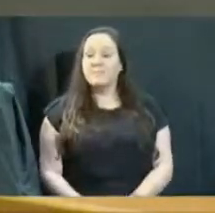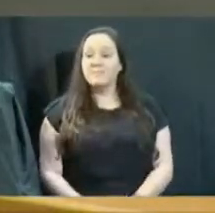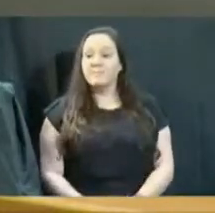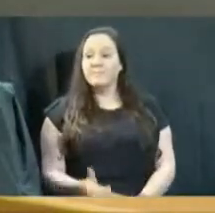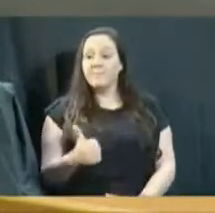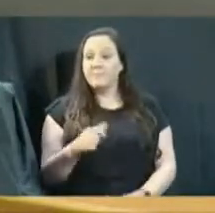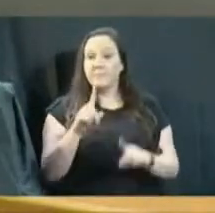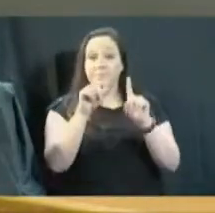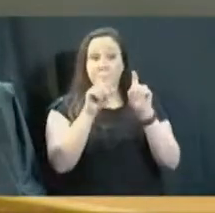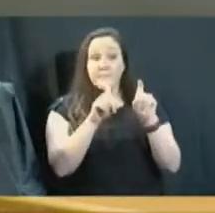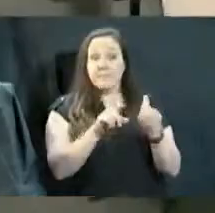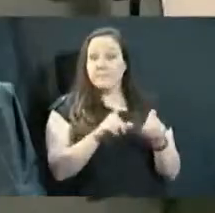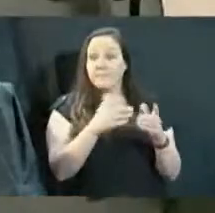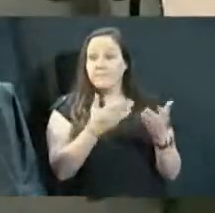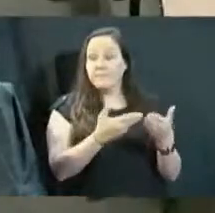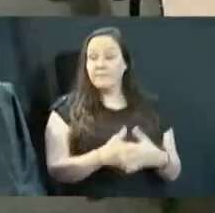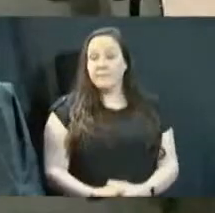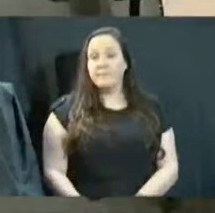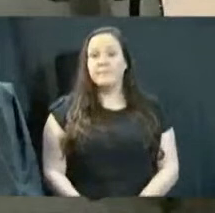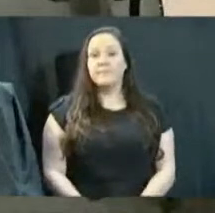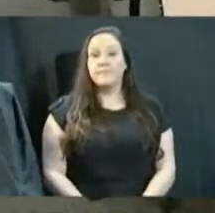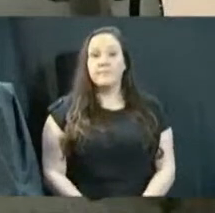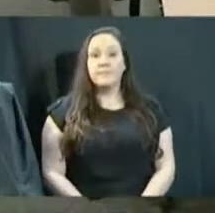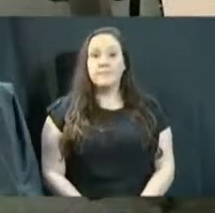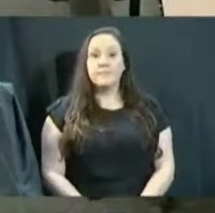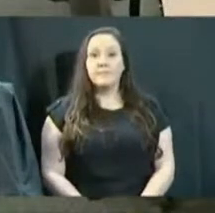Any questions for Dr. Buchanan?